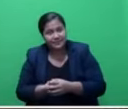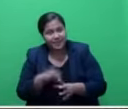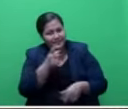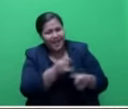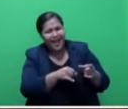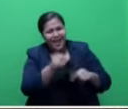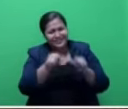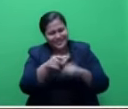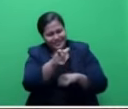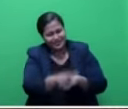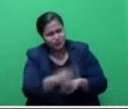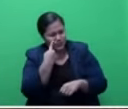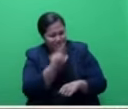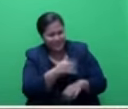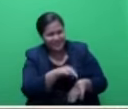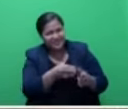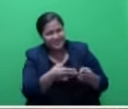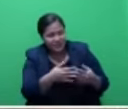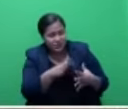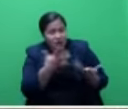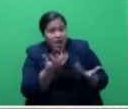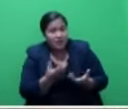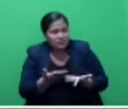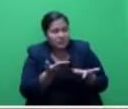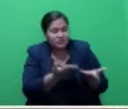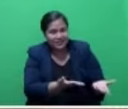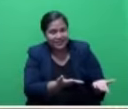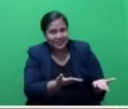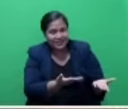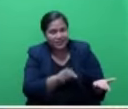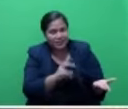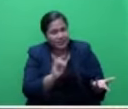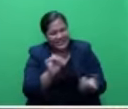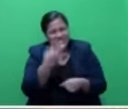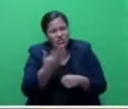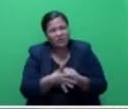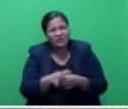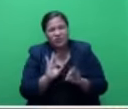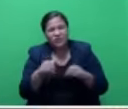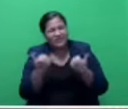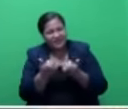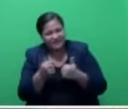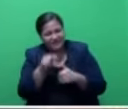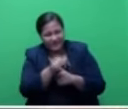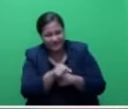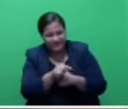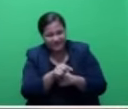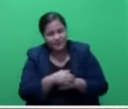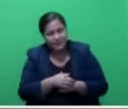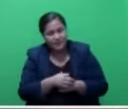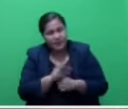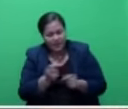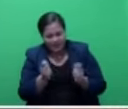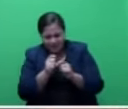comprehend these matters and come up with a ruling is very, very limited from that perspective. So, Mr. Speaker, sir, this amendment seeks